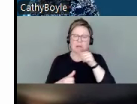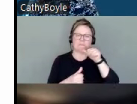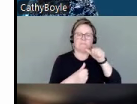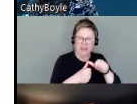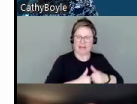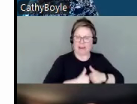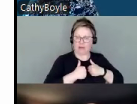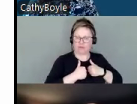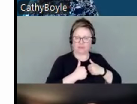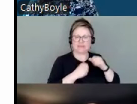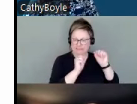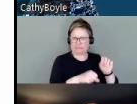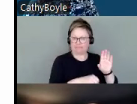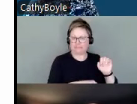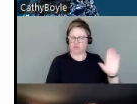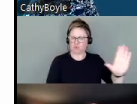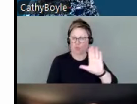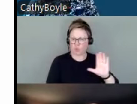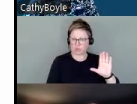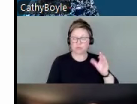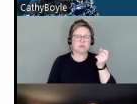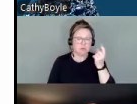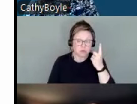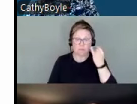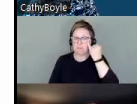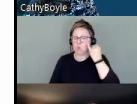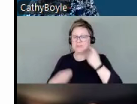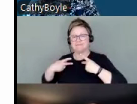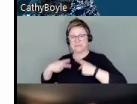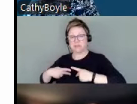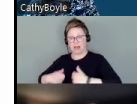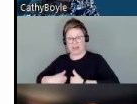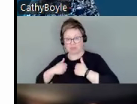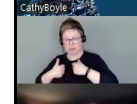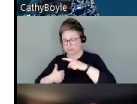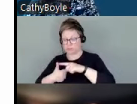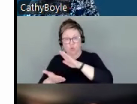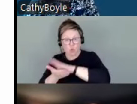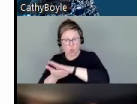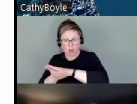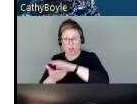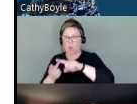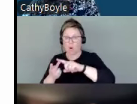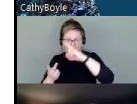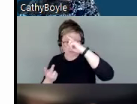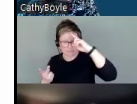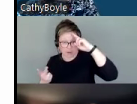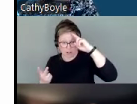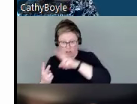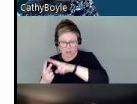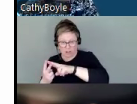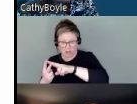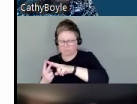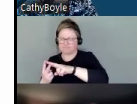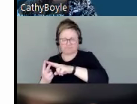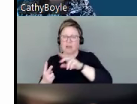The only exception to this is if their physical address is a school or a hospital and their legal address is still your